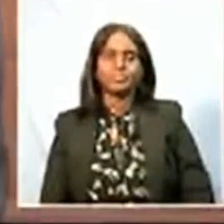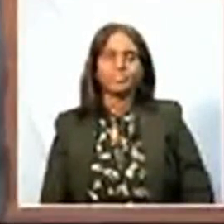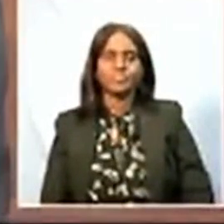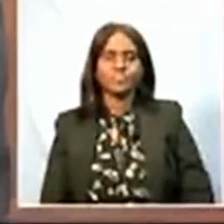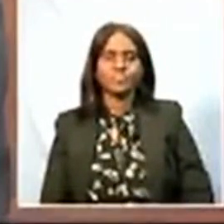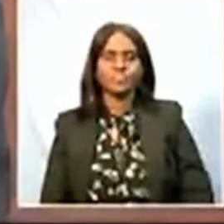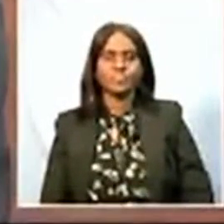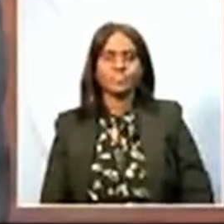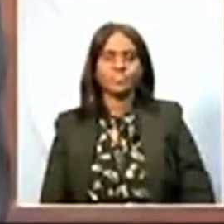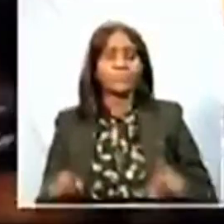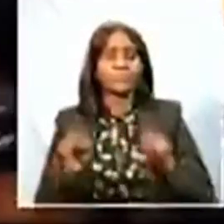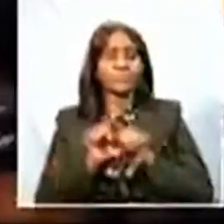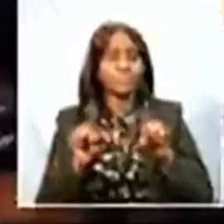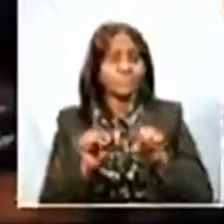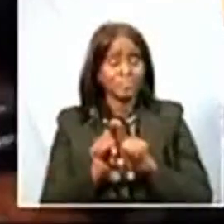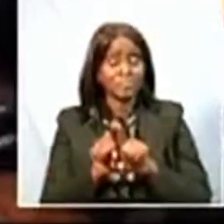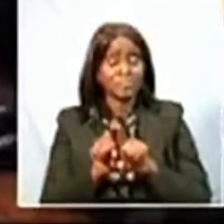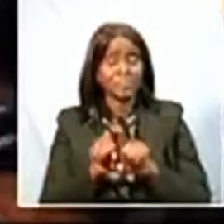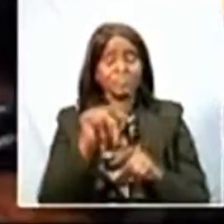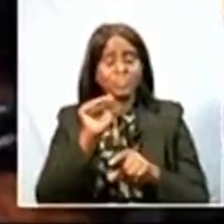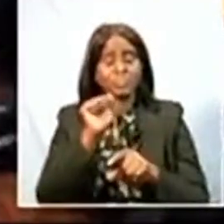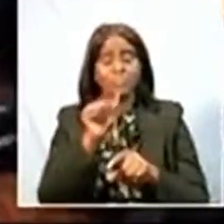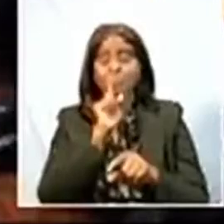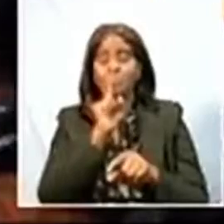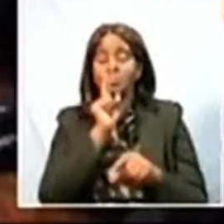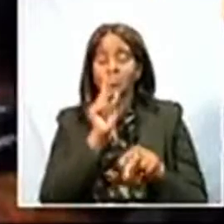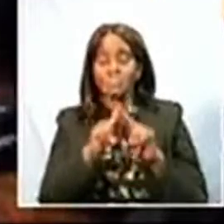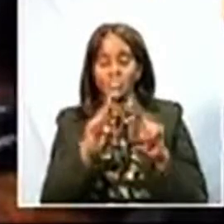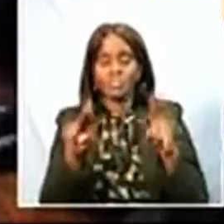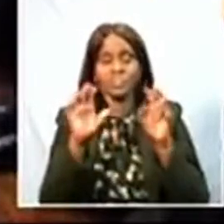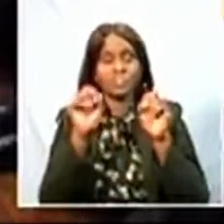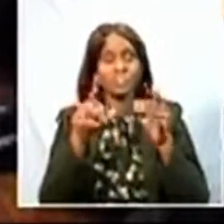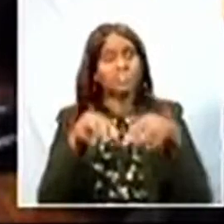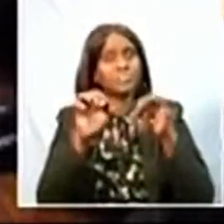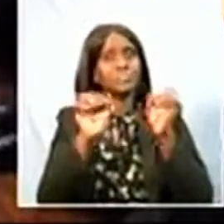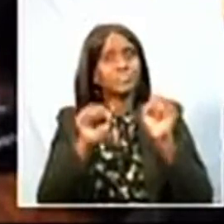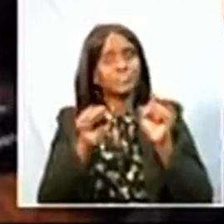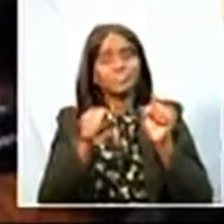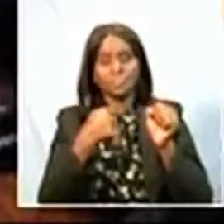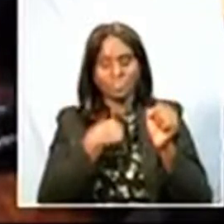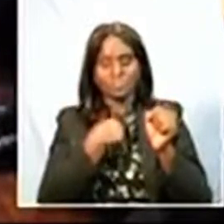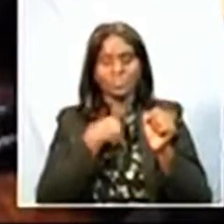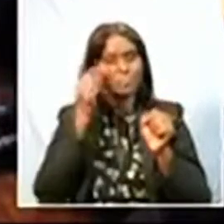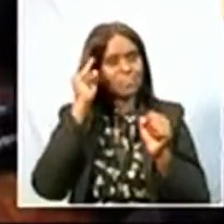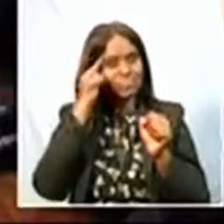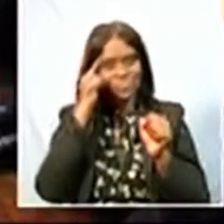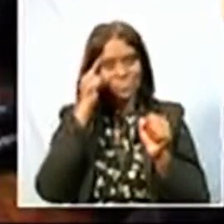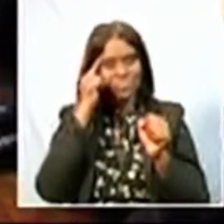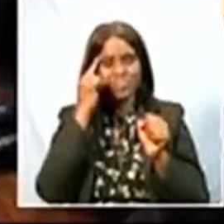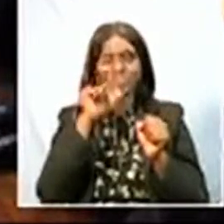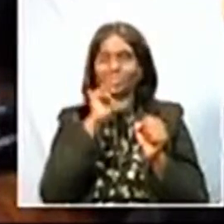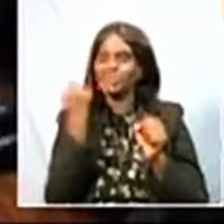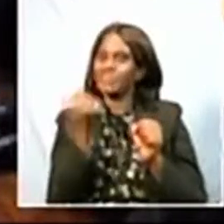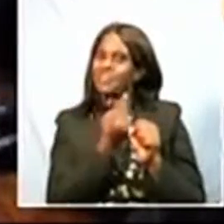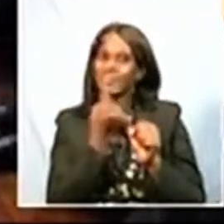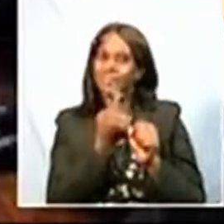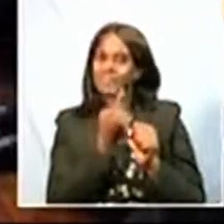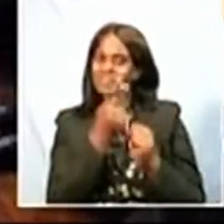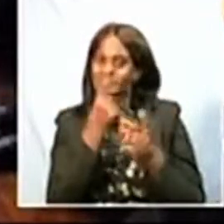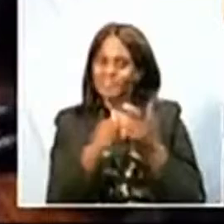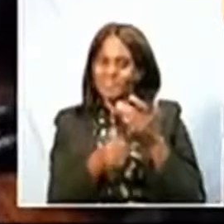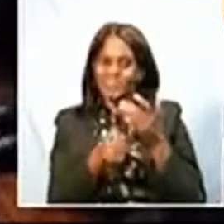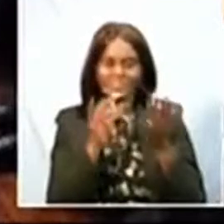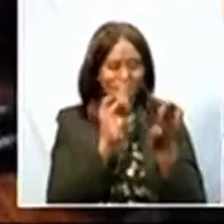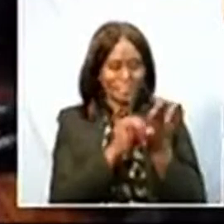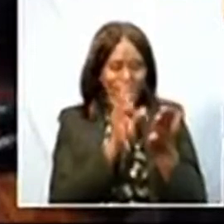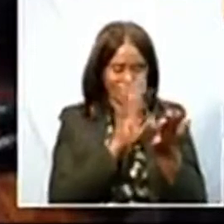Honorable Pavima, all the same? Yes, Chair. Okay, go ahead. Chair, me, I'm thinking beyond what is put